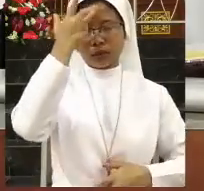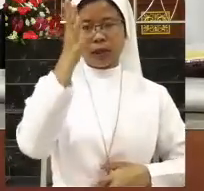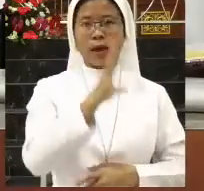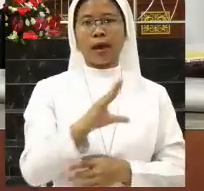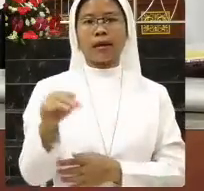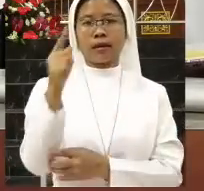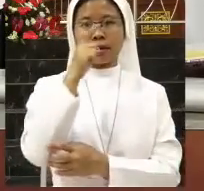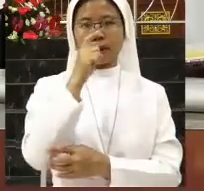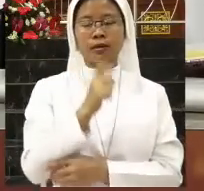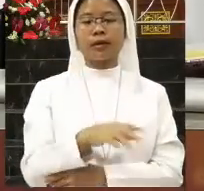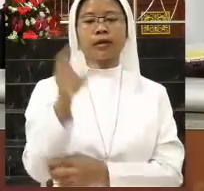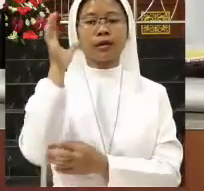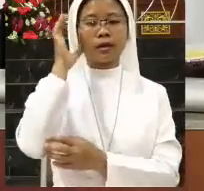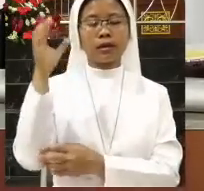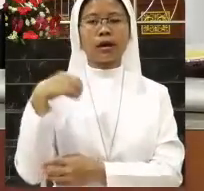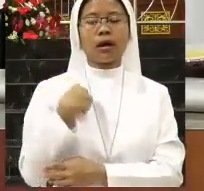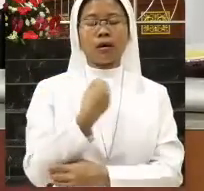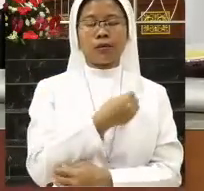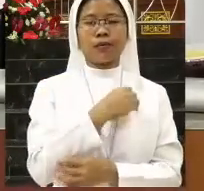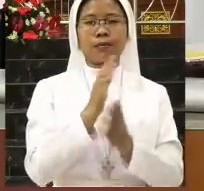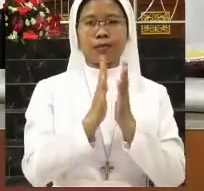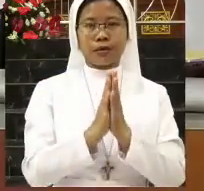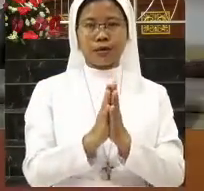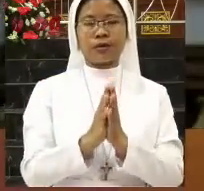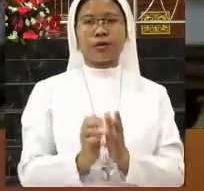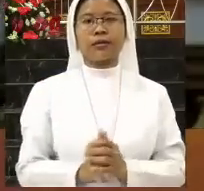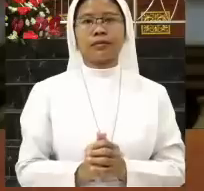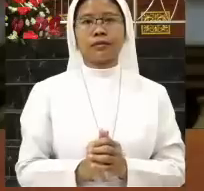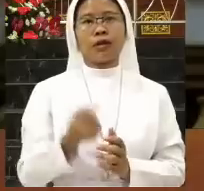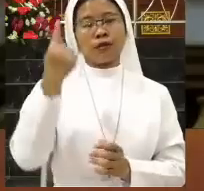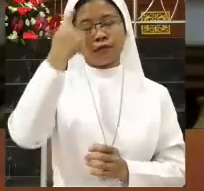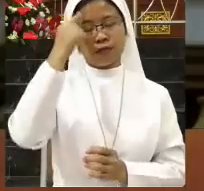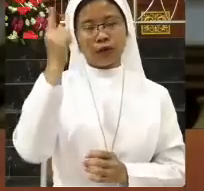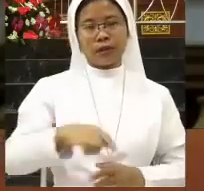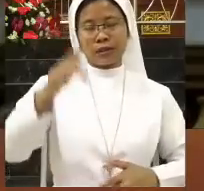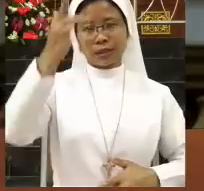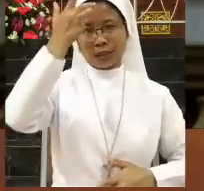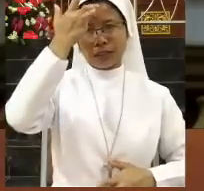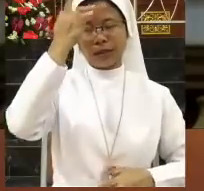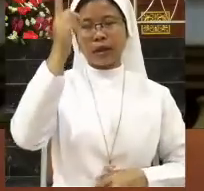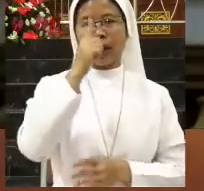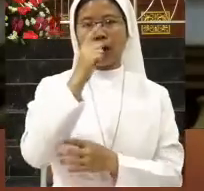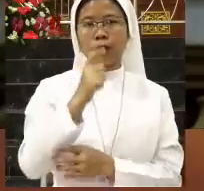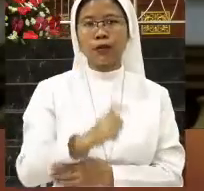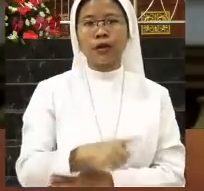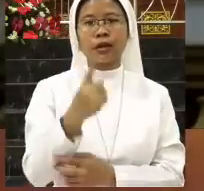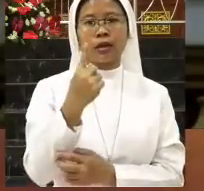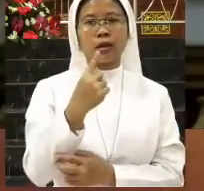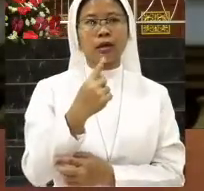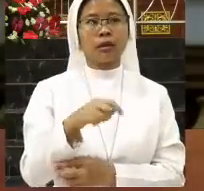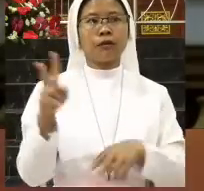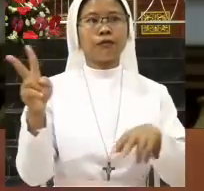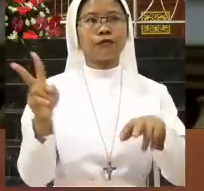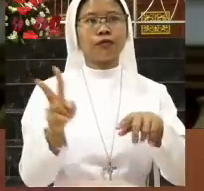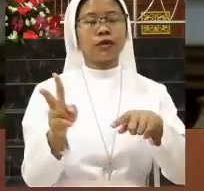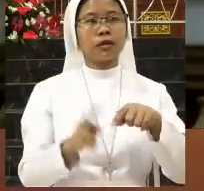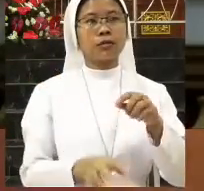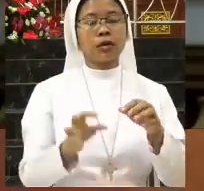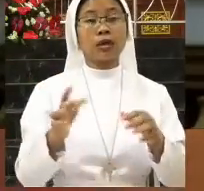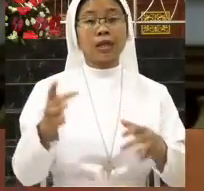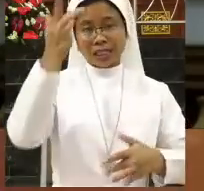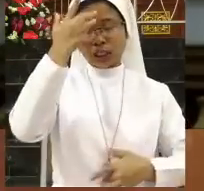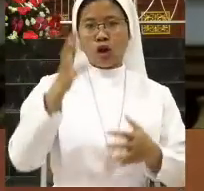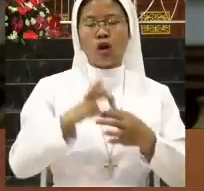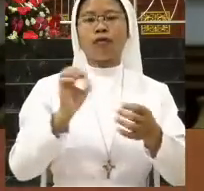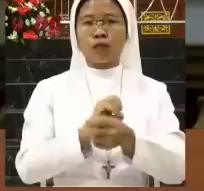elderly, hear our prayer. For the sick, the elderly, and the victims of